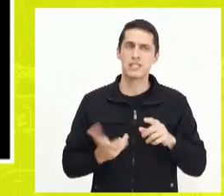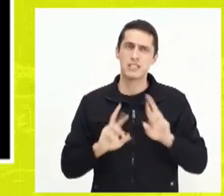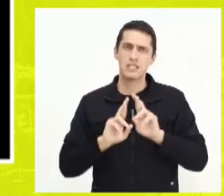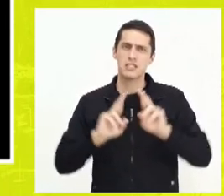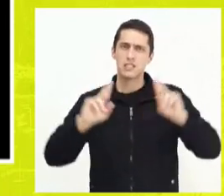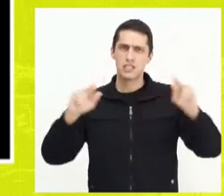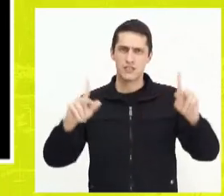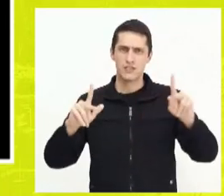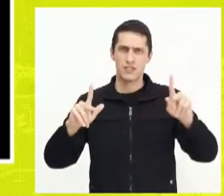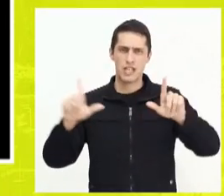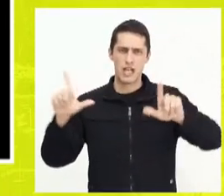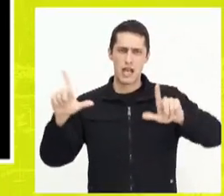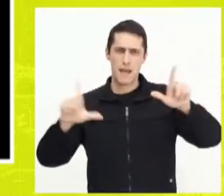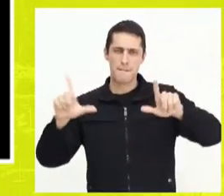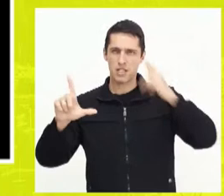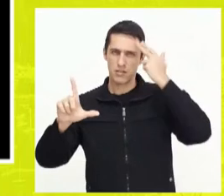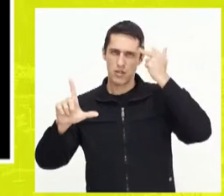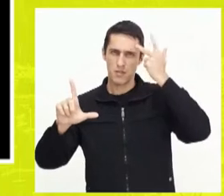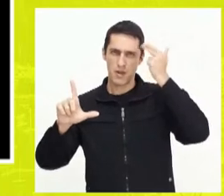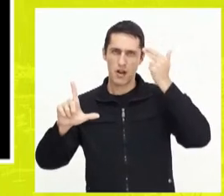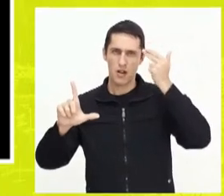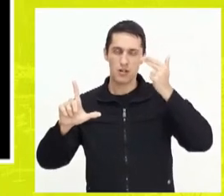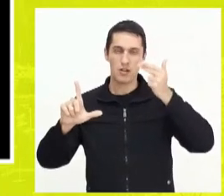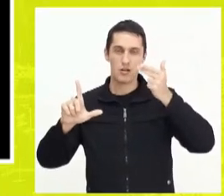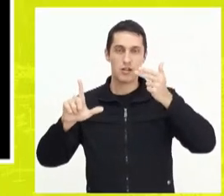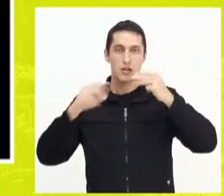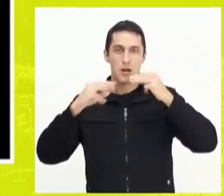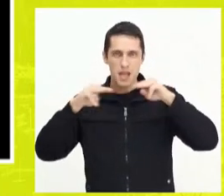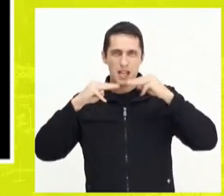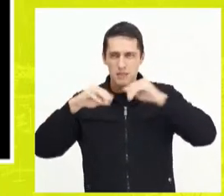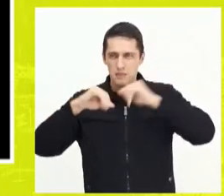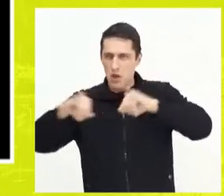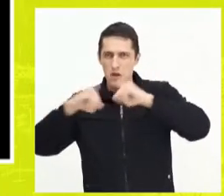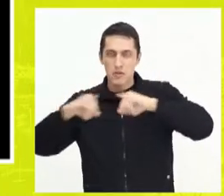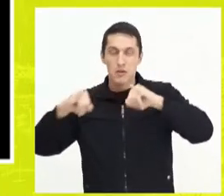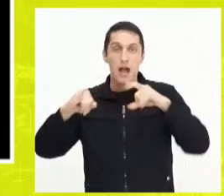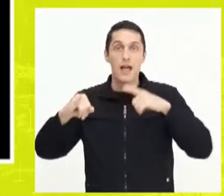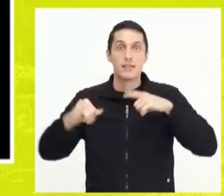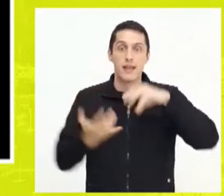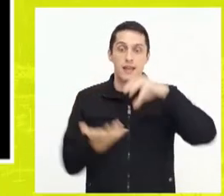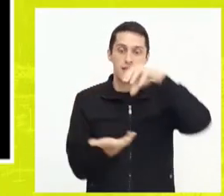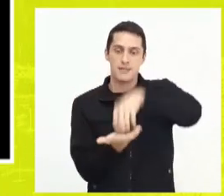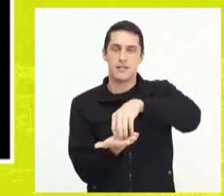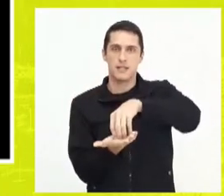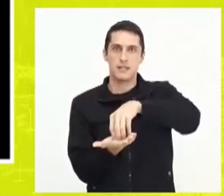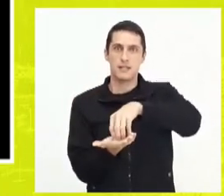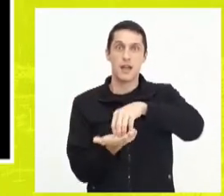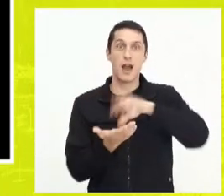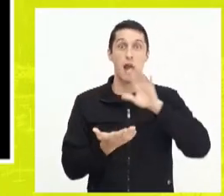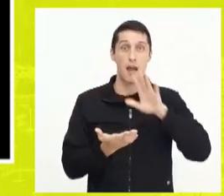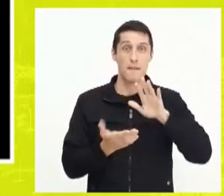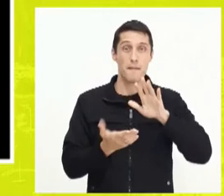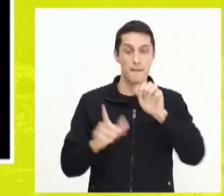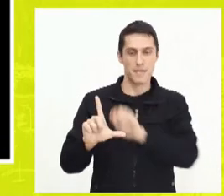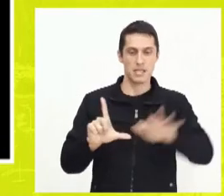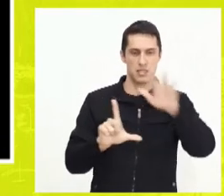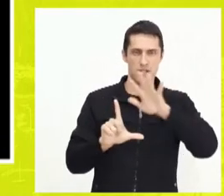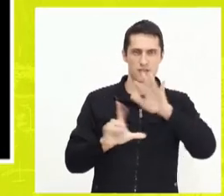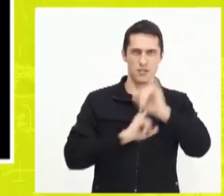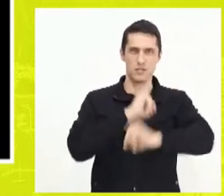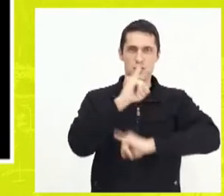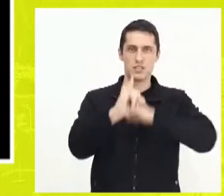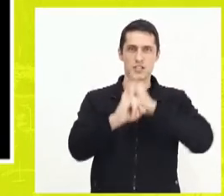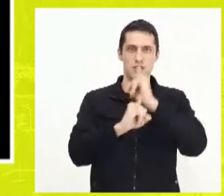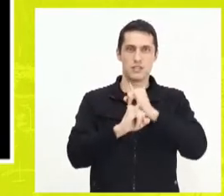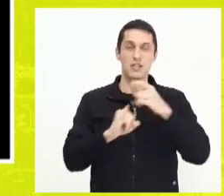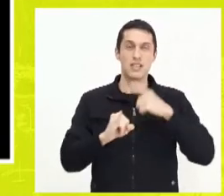and it's very different than the traditional media because the traditional media keeps a centrality but the digital